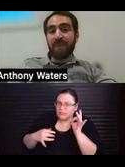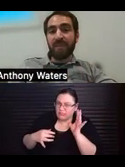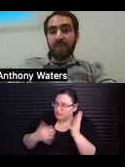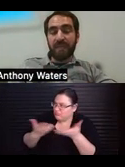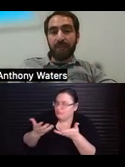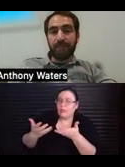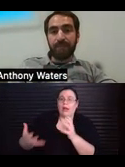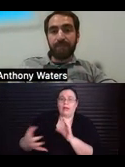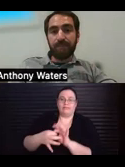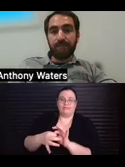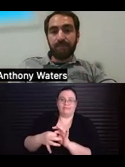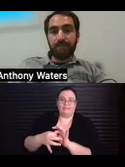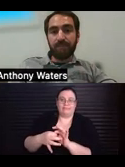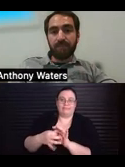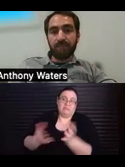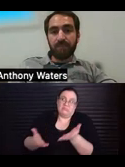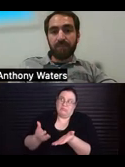perhaps feeling suicidal.